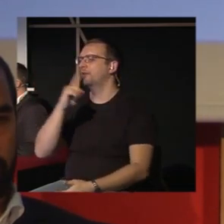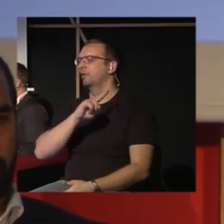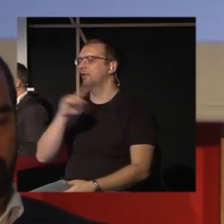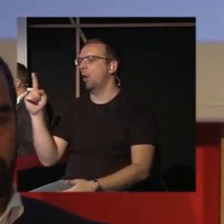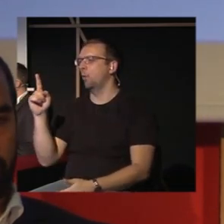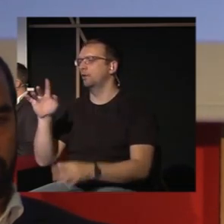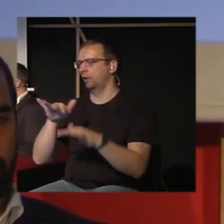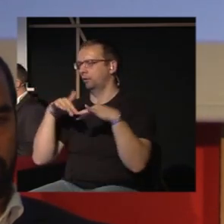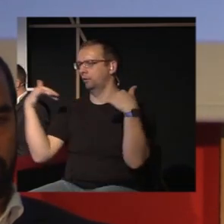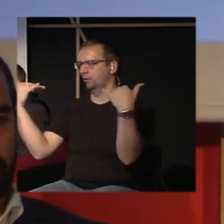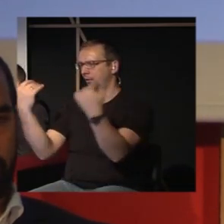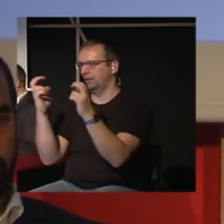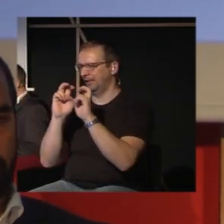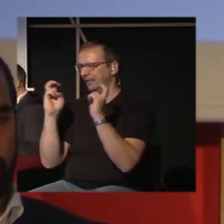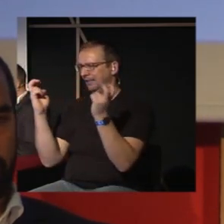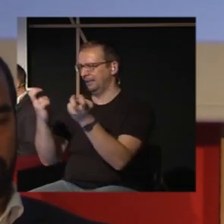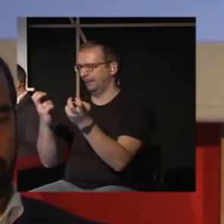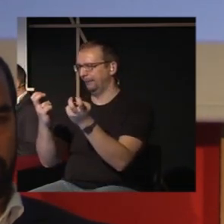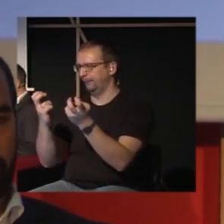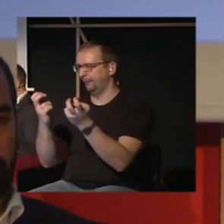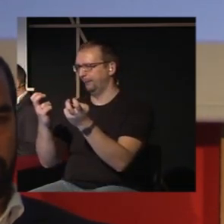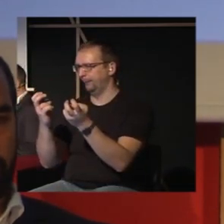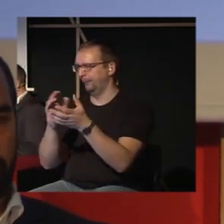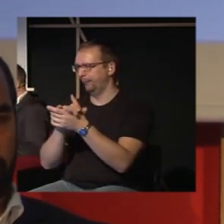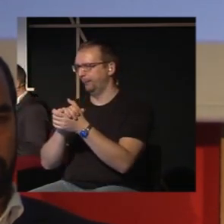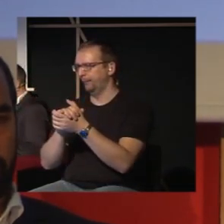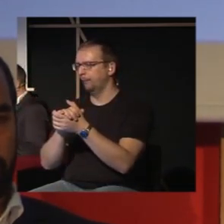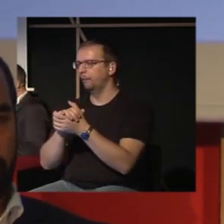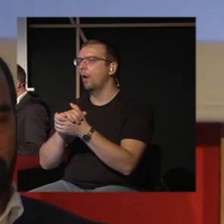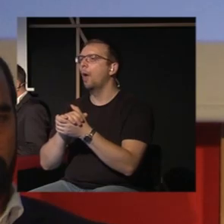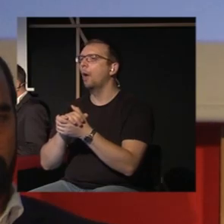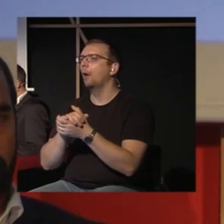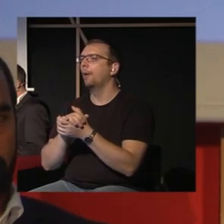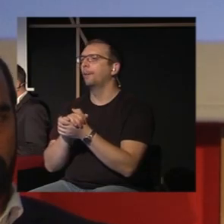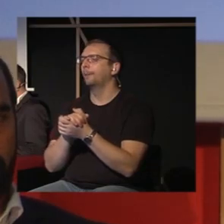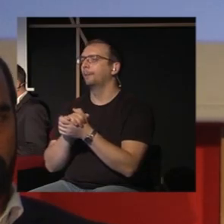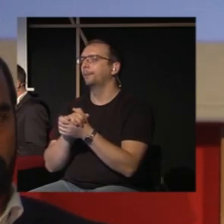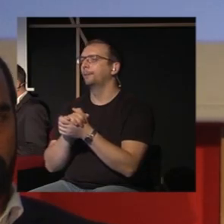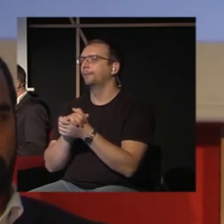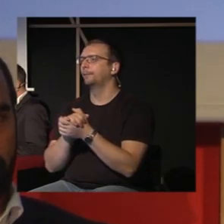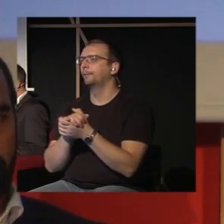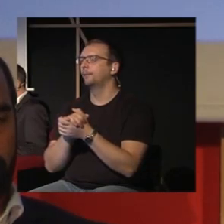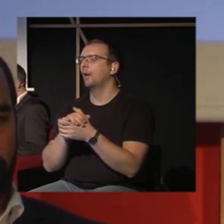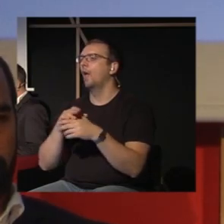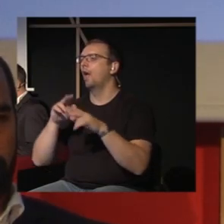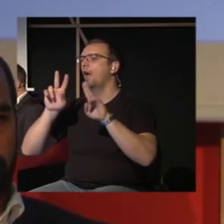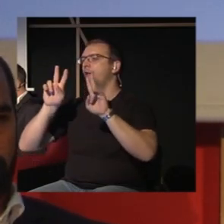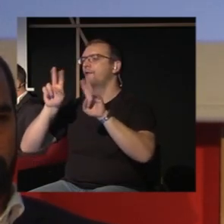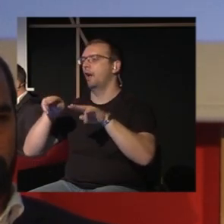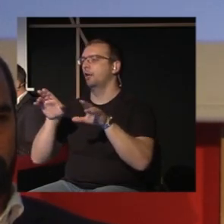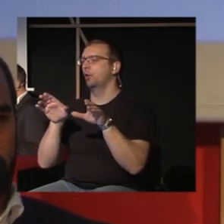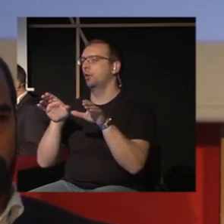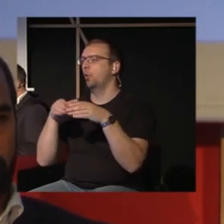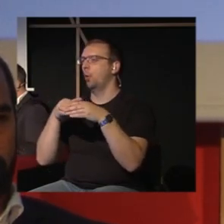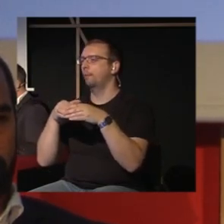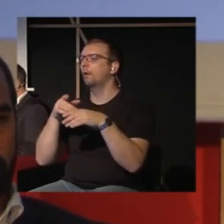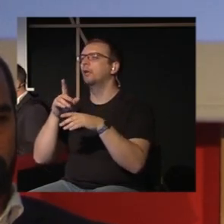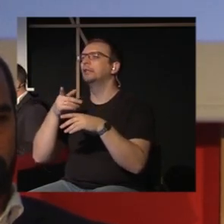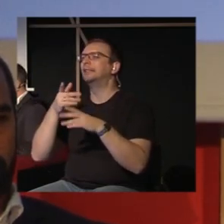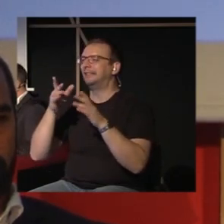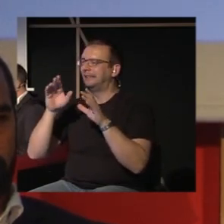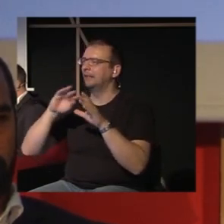discapacidad con unas 56 sillas y cada silla va con un acompañante gratuito.